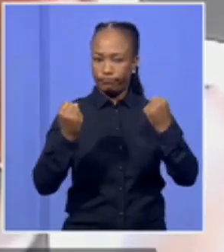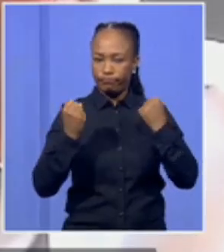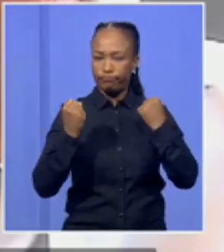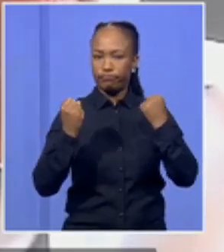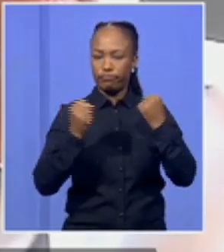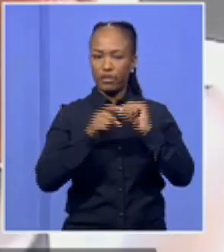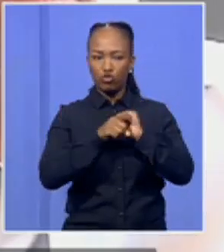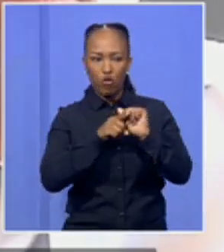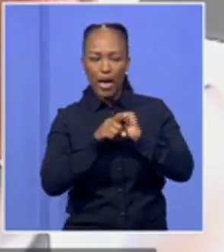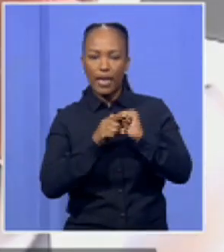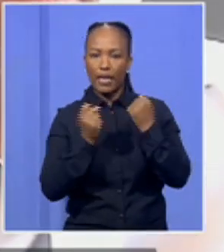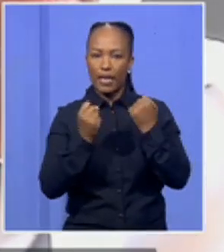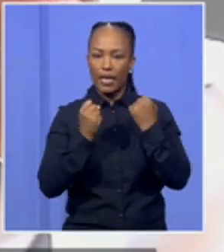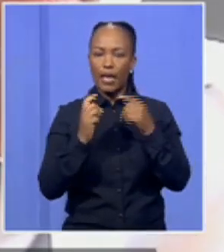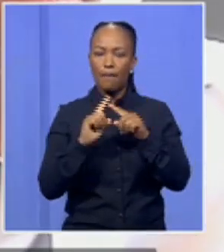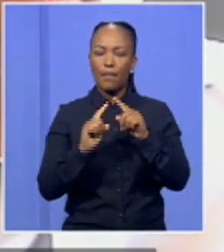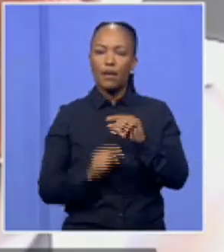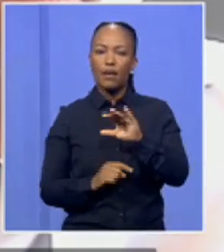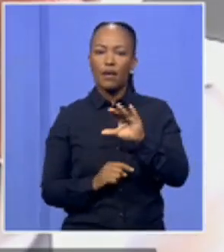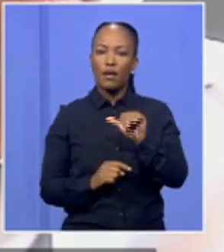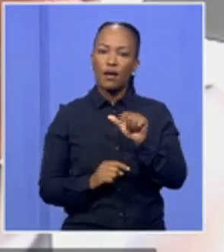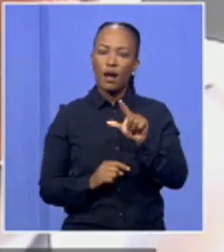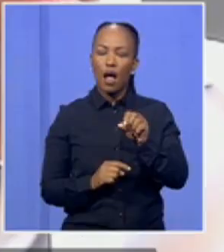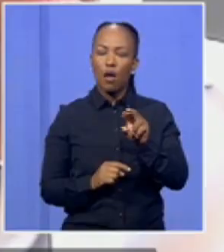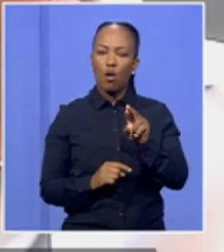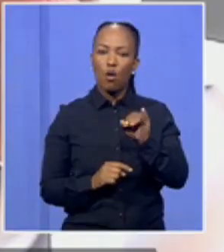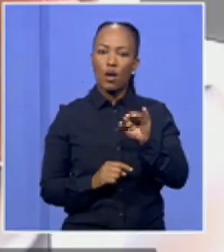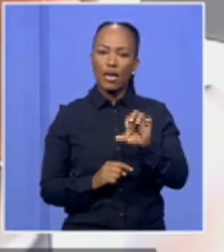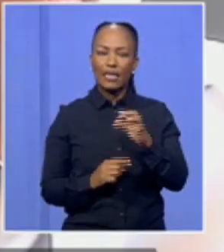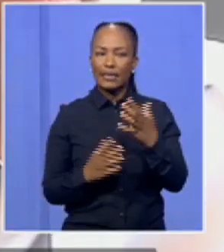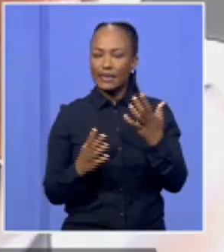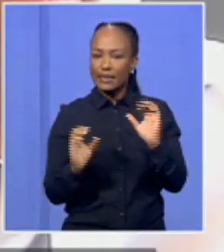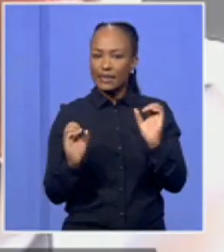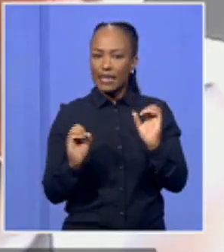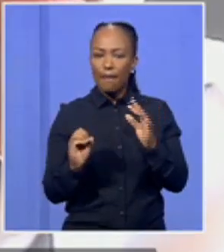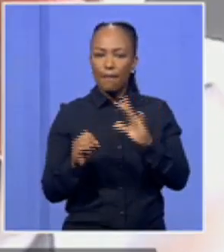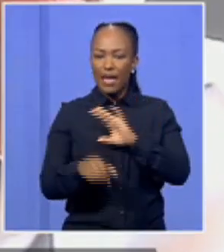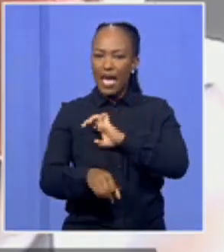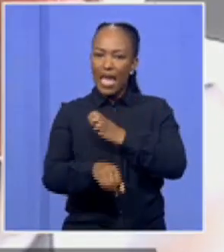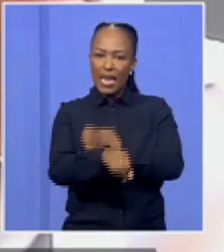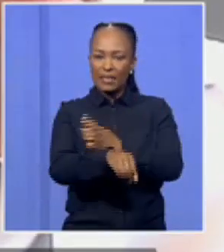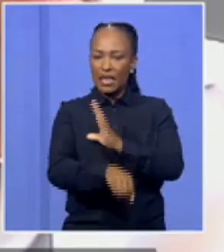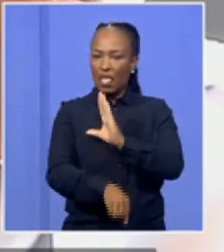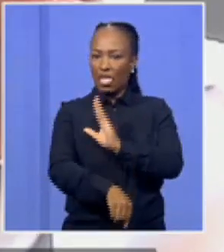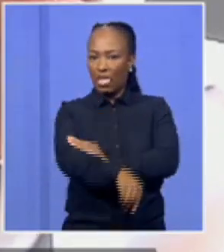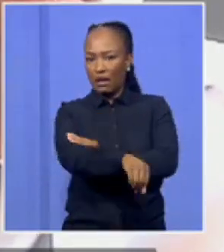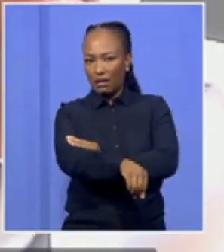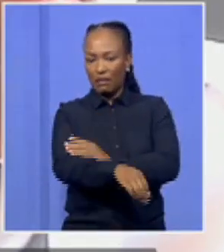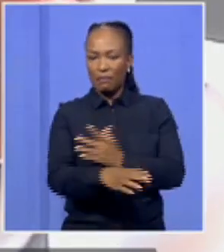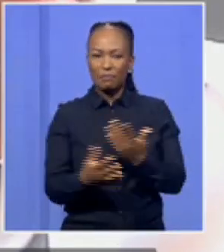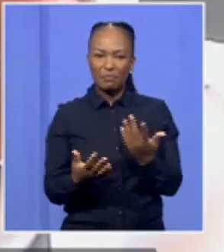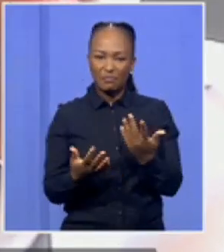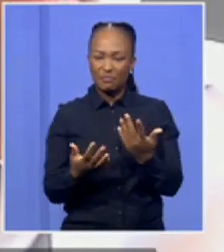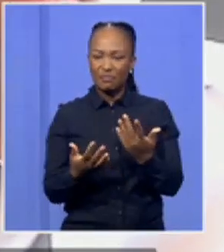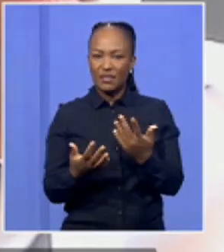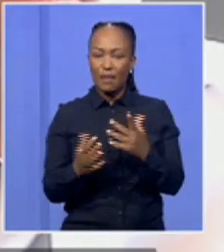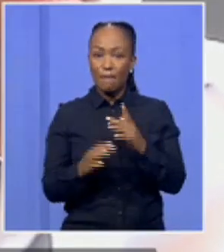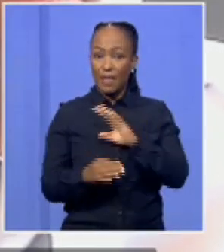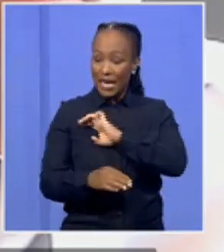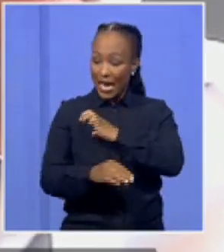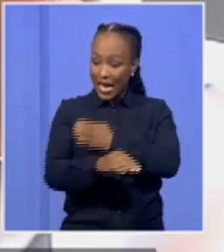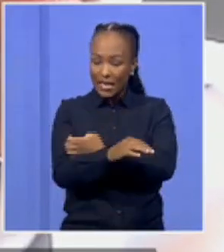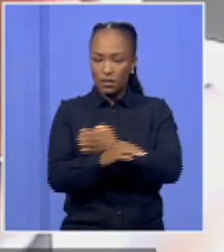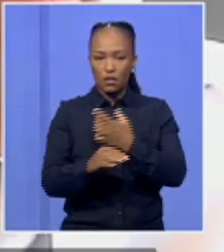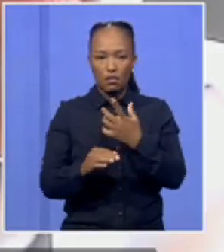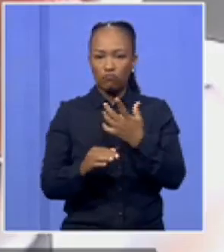calorie intake. This is also referred to as low energy availability or relative energy deficiency. And